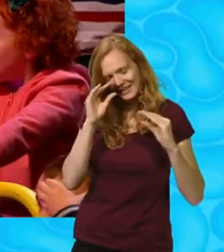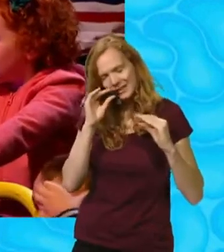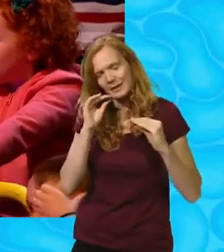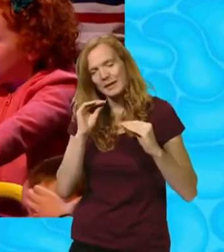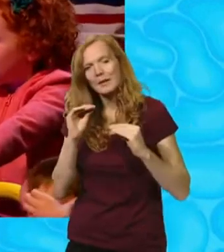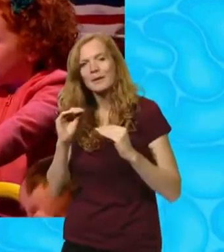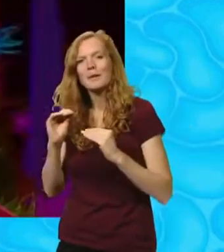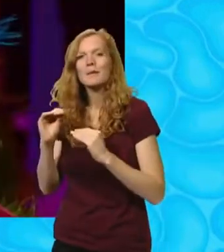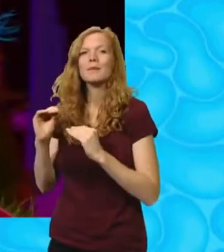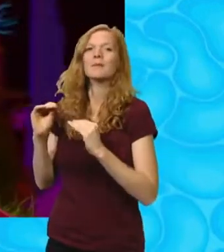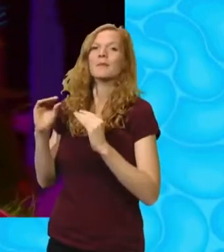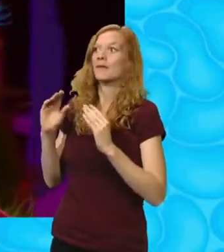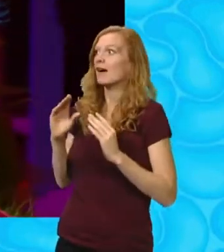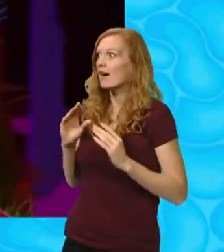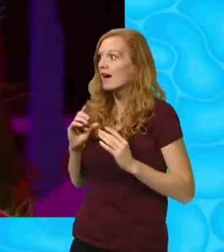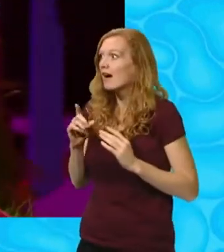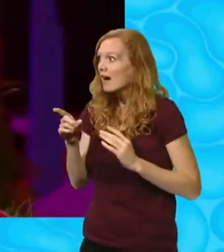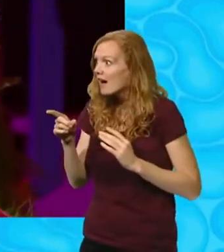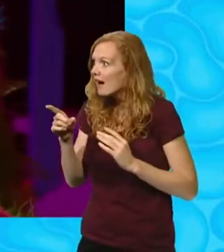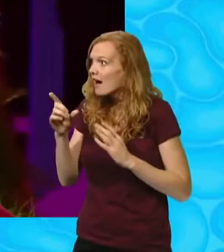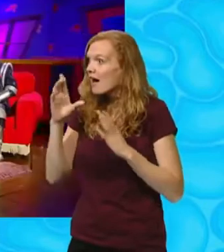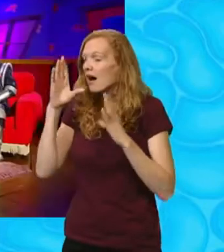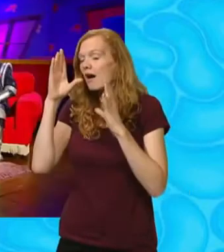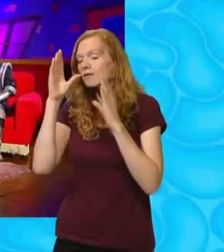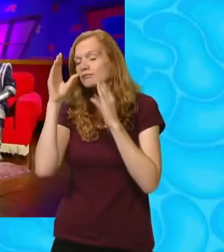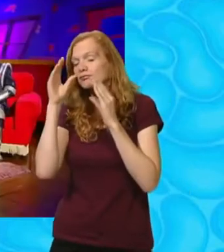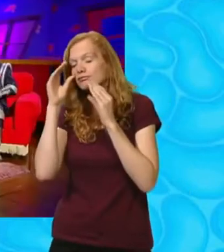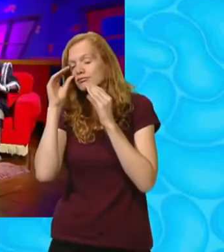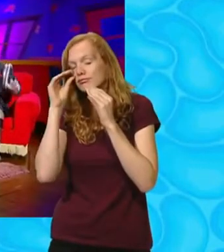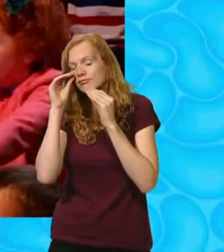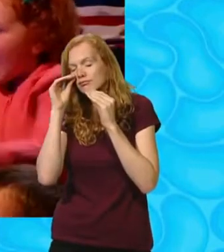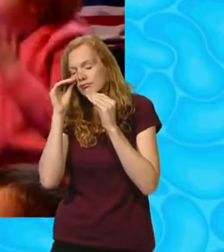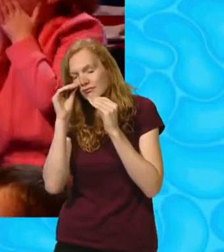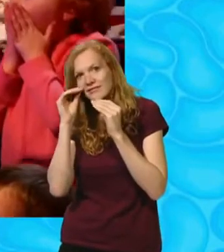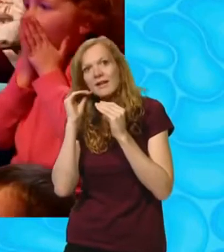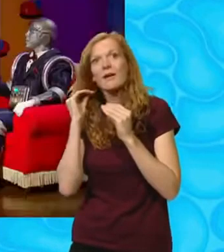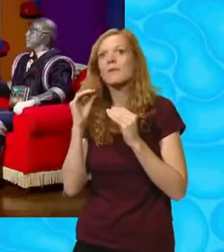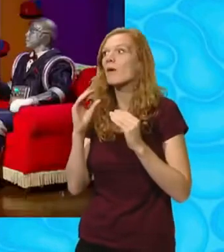I think it's working. I think you're right. Look. Woohoo!